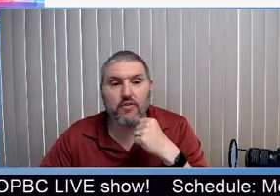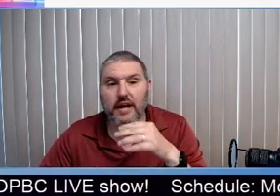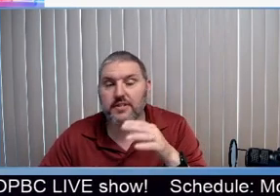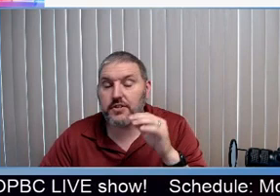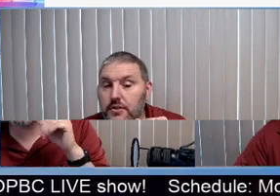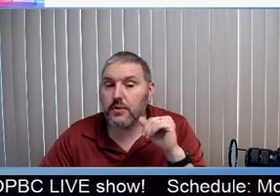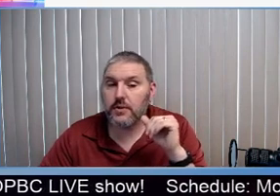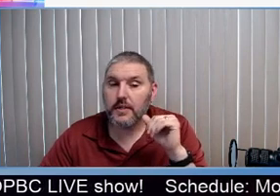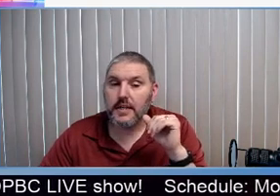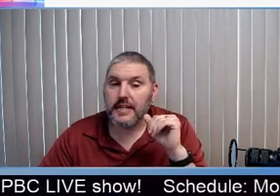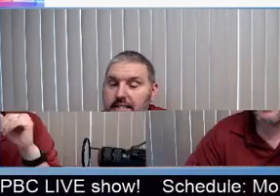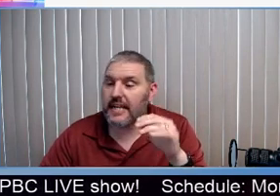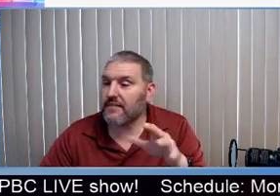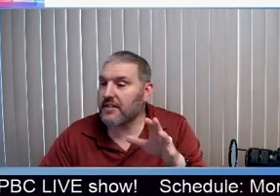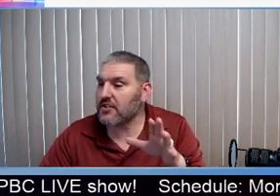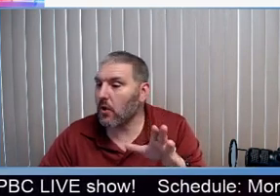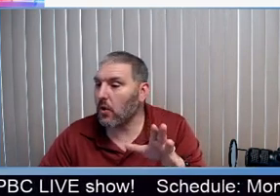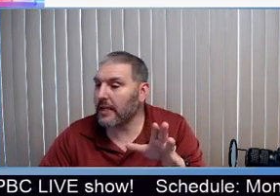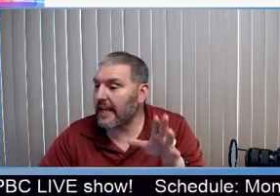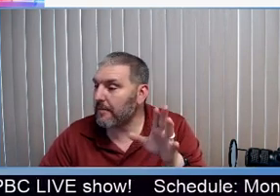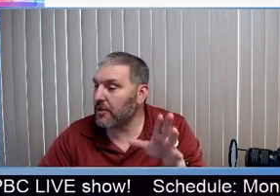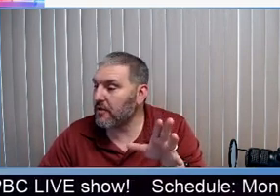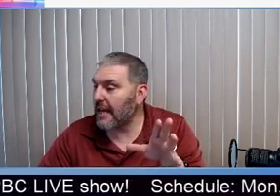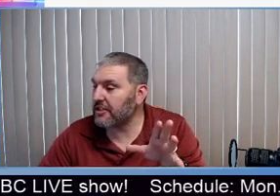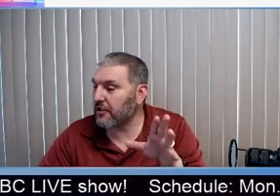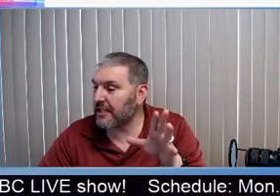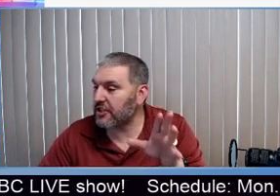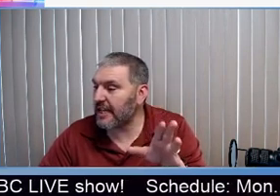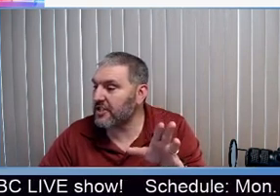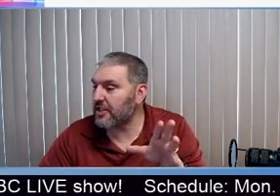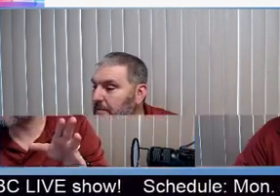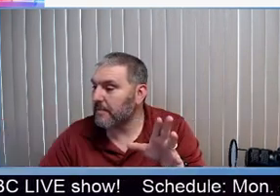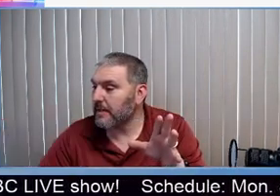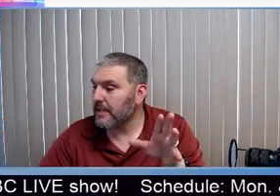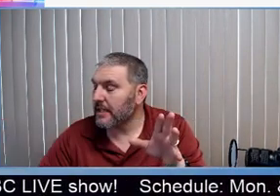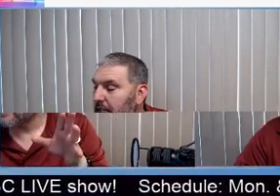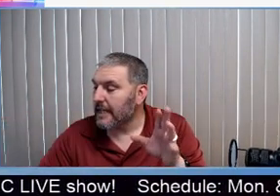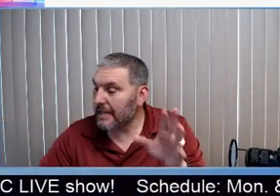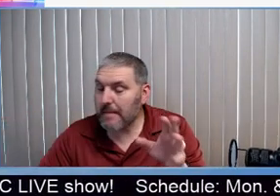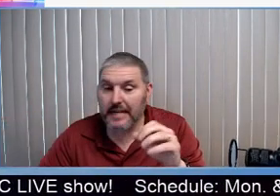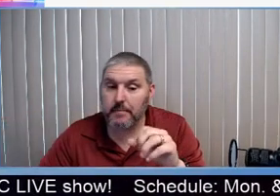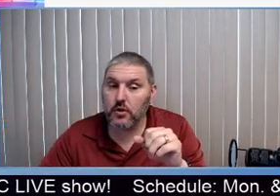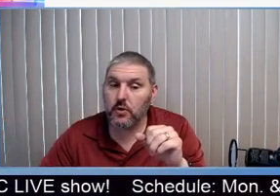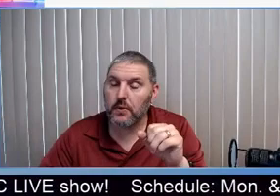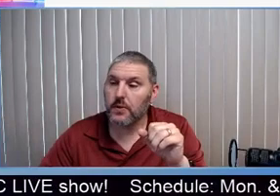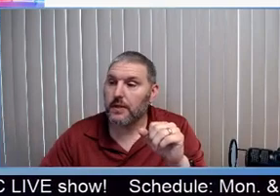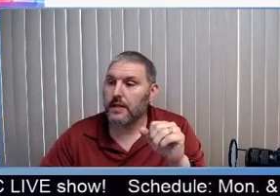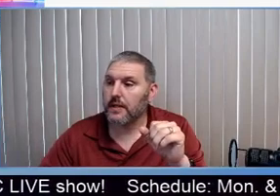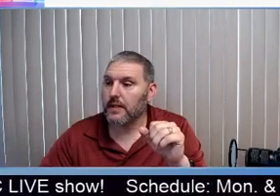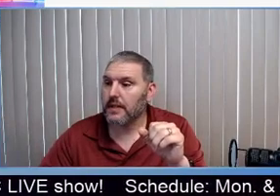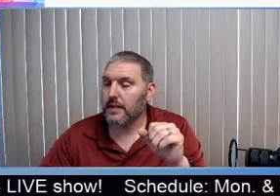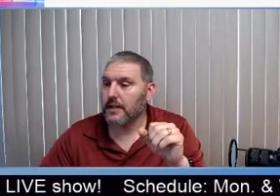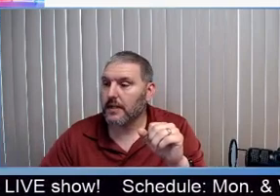And what did Christ do? He saved his soul. He gave him a new nature, and he changed him, and he made him new.